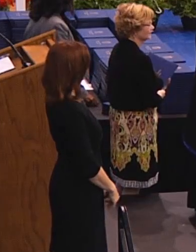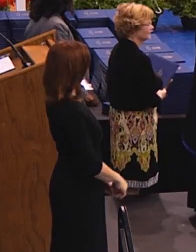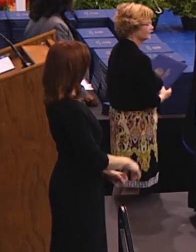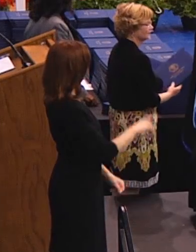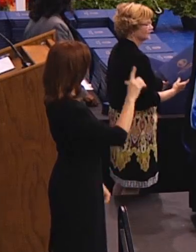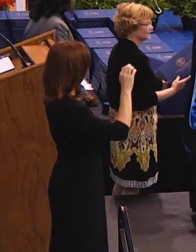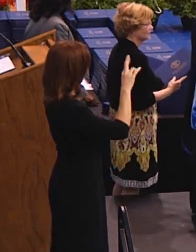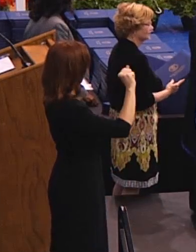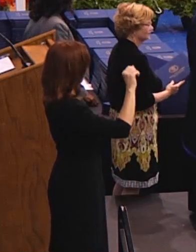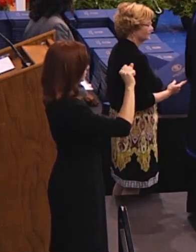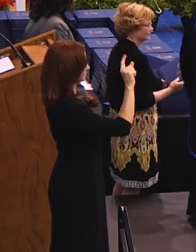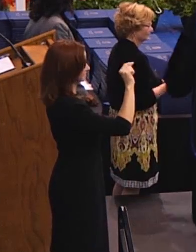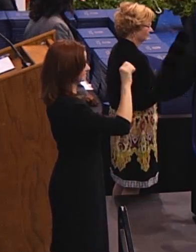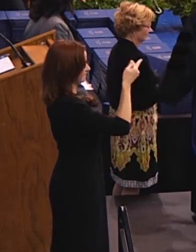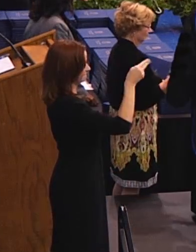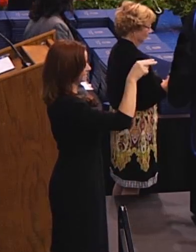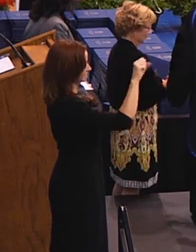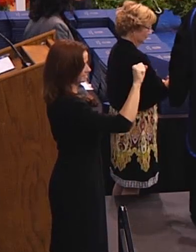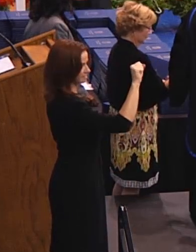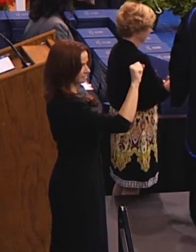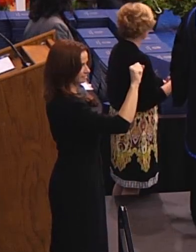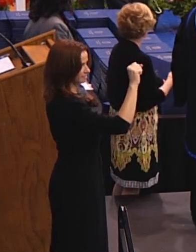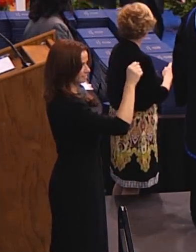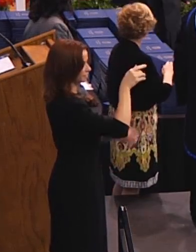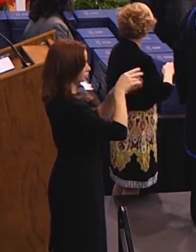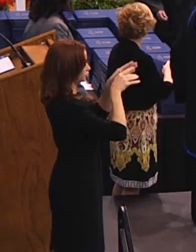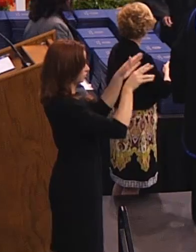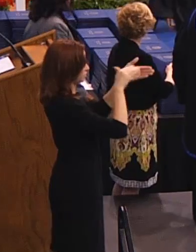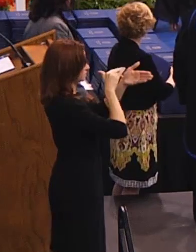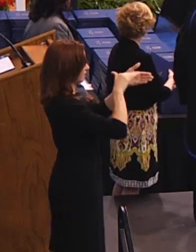Laura Ann Stevens, General Studies.